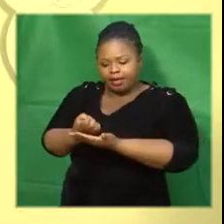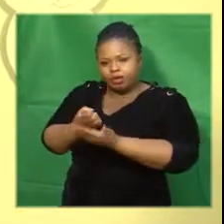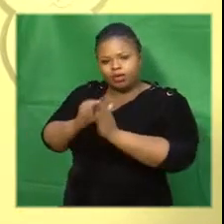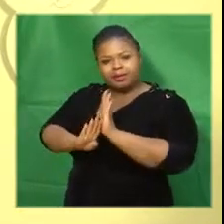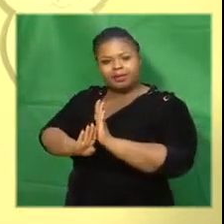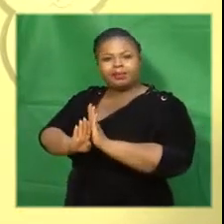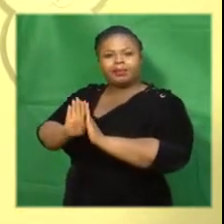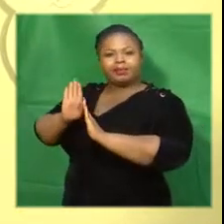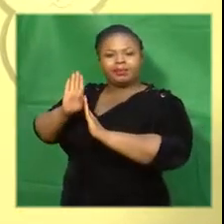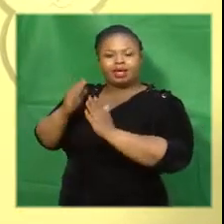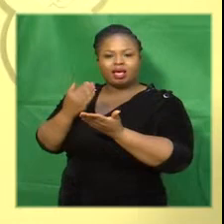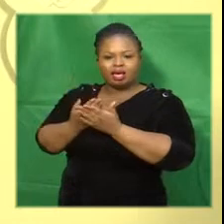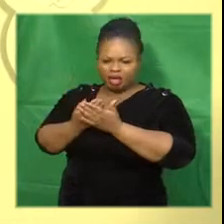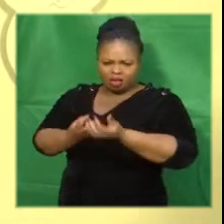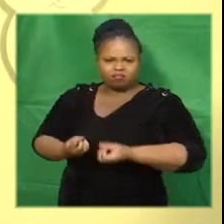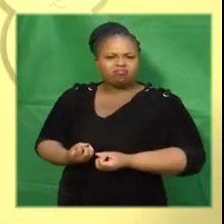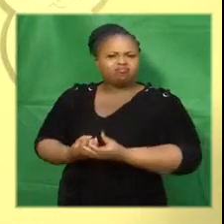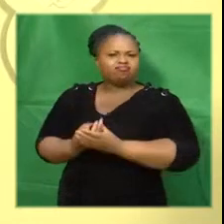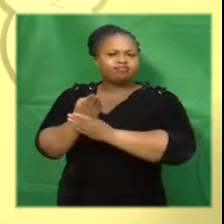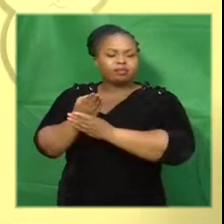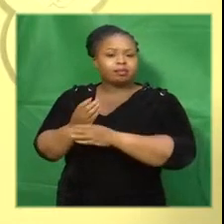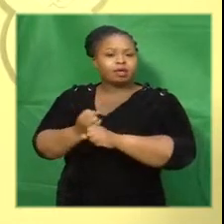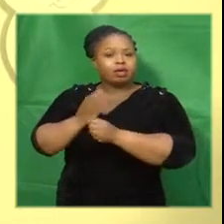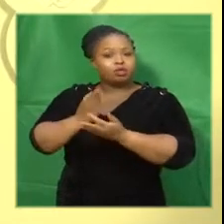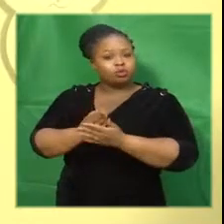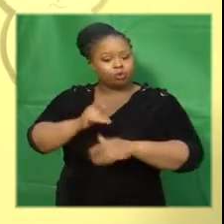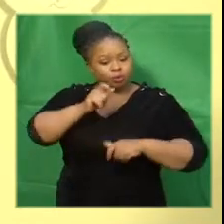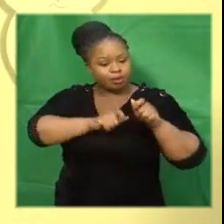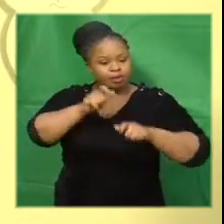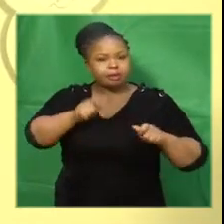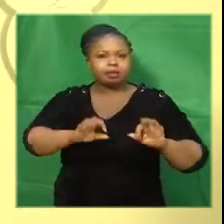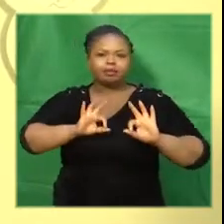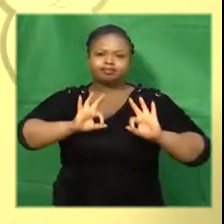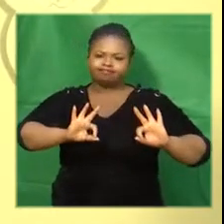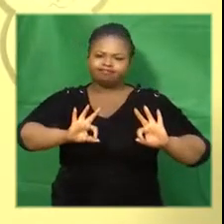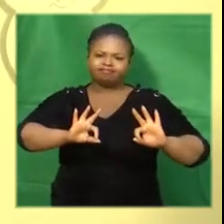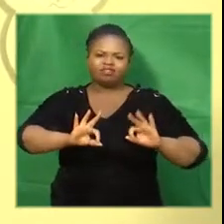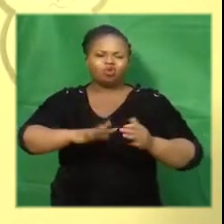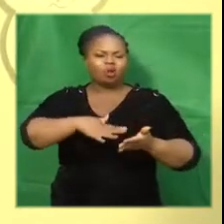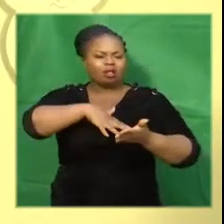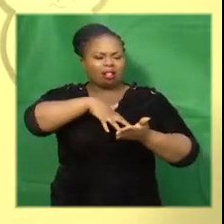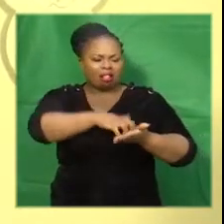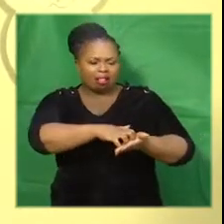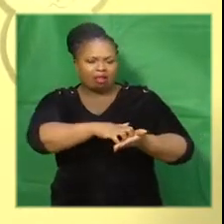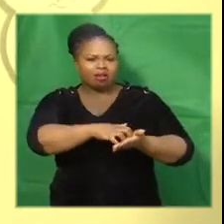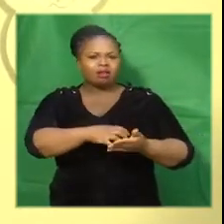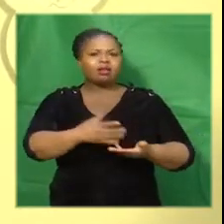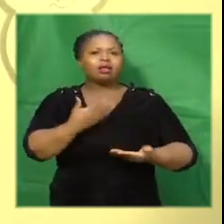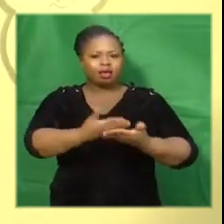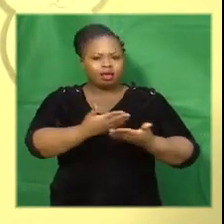economy and provide relief to the most vulnerable.